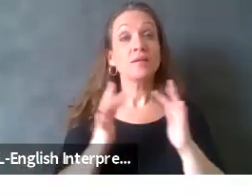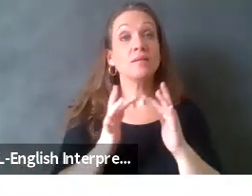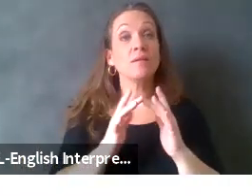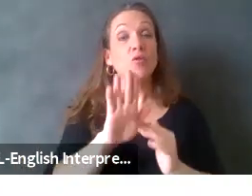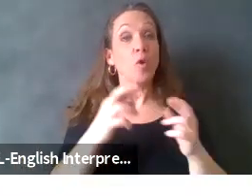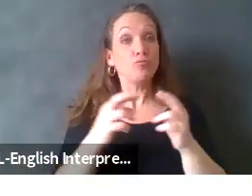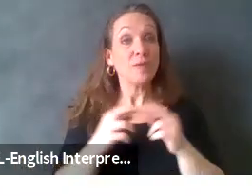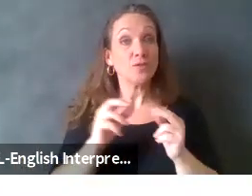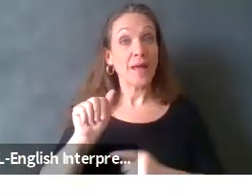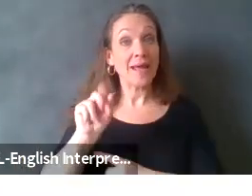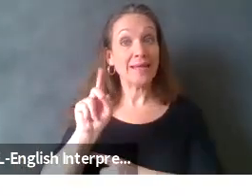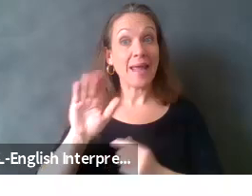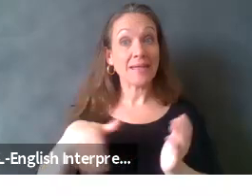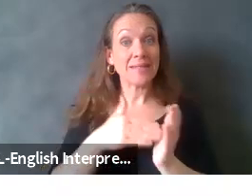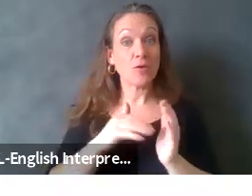center by dialing